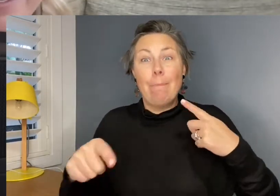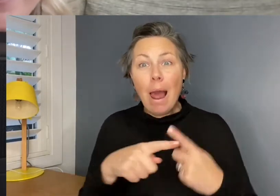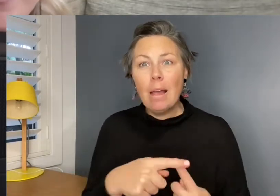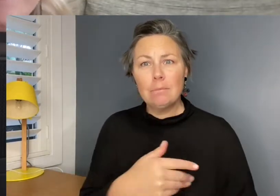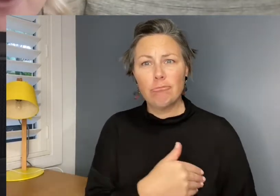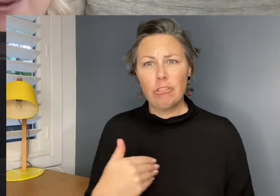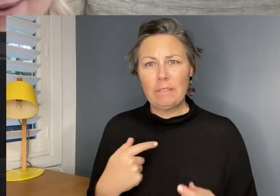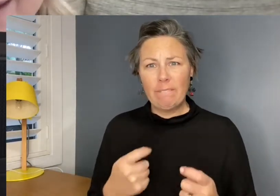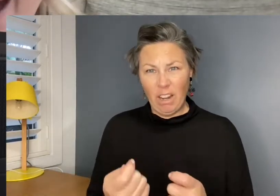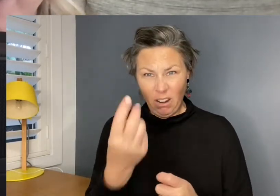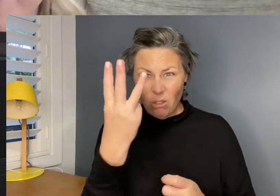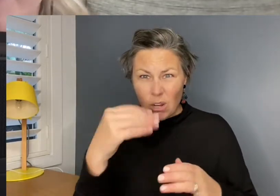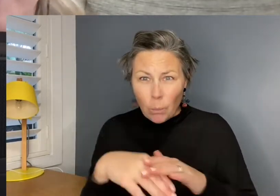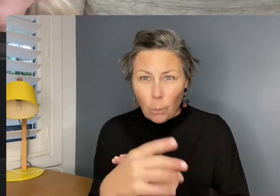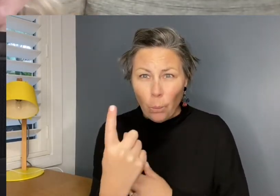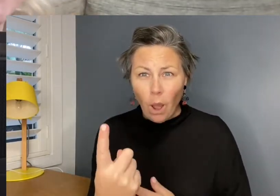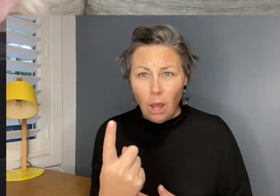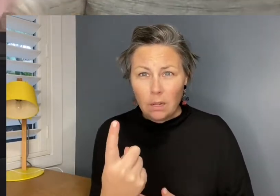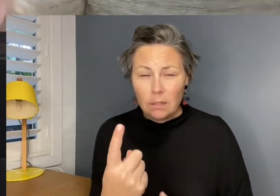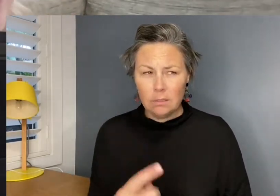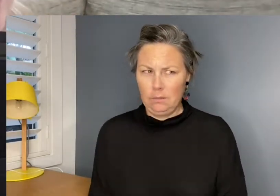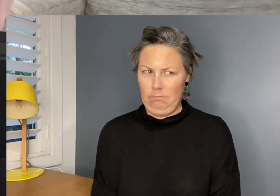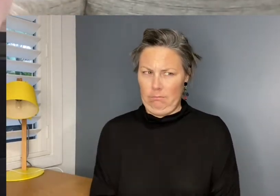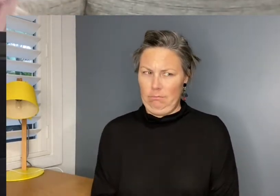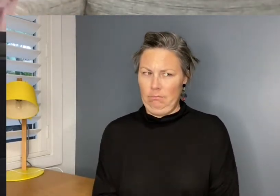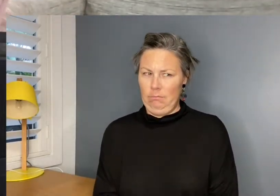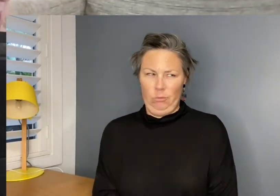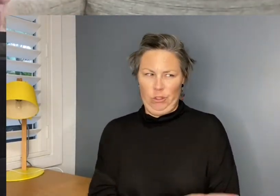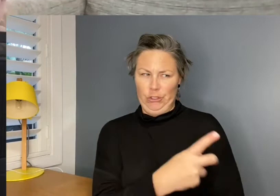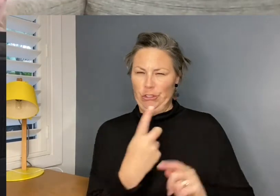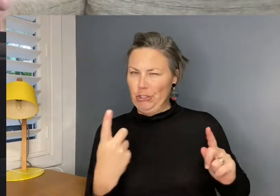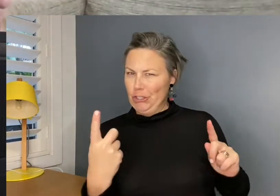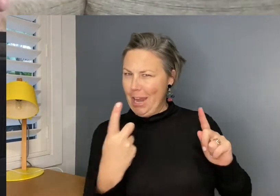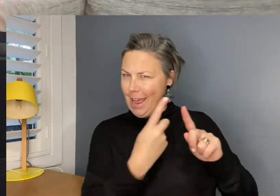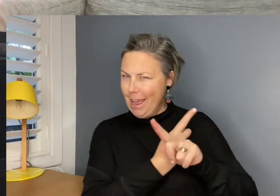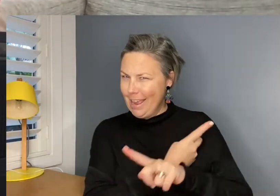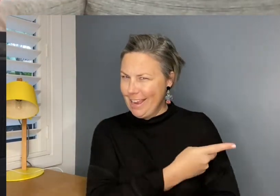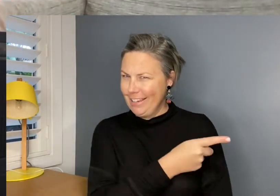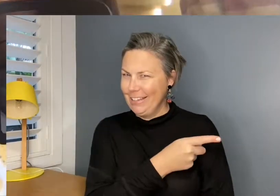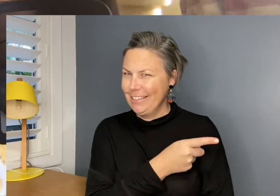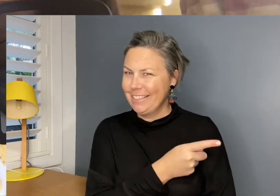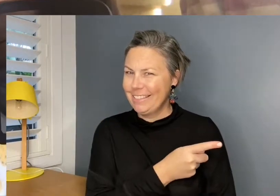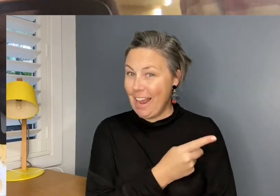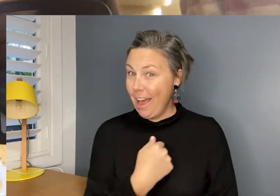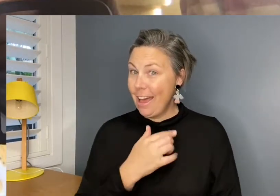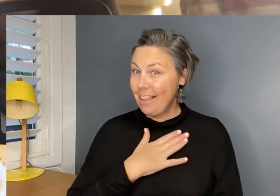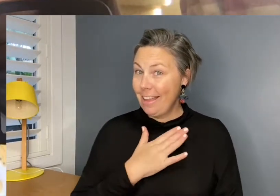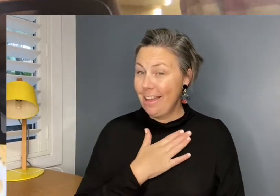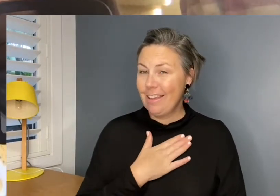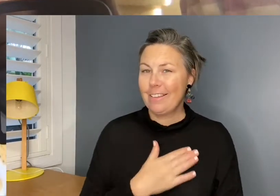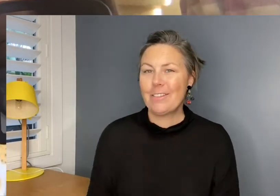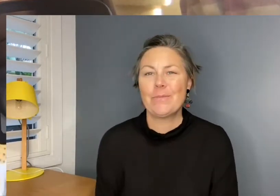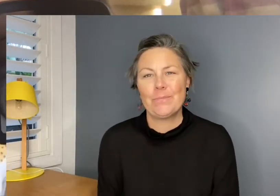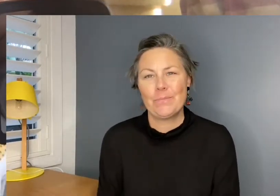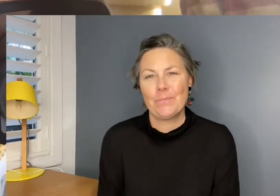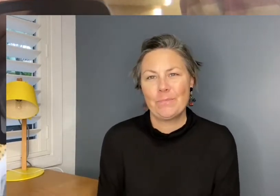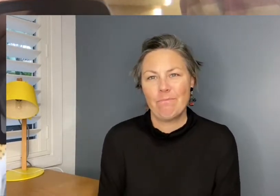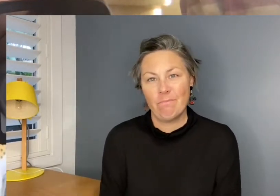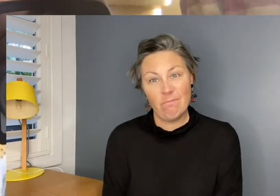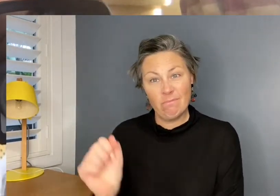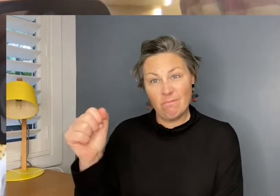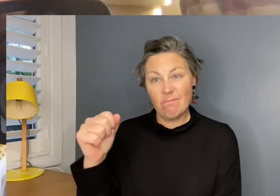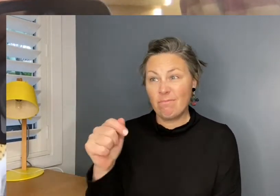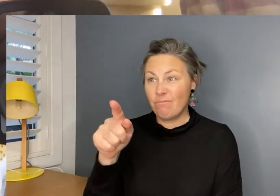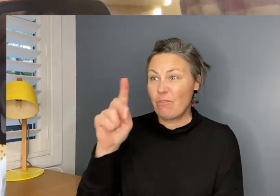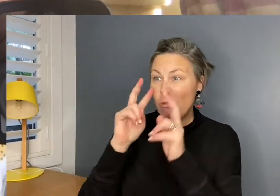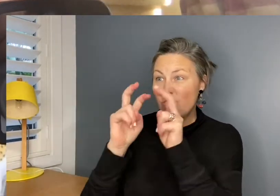like, we were having a proper conversation. So something's happened to you since you've given birth. Yeah. And I Well, I like think it. I've become that